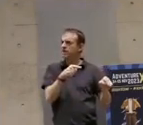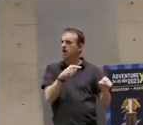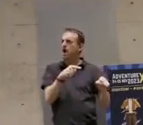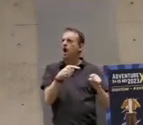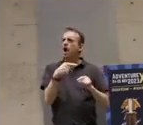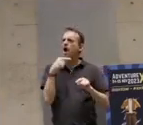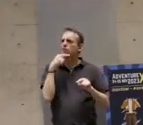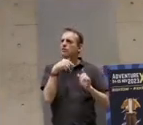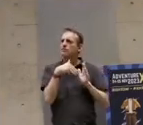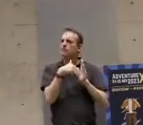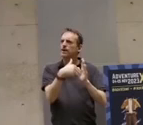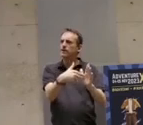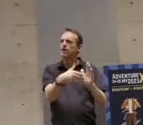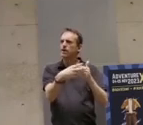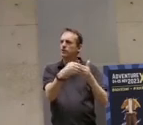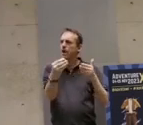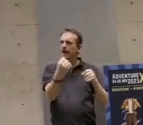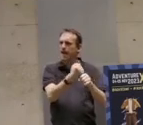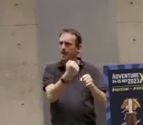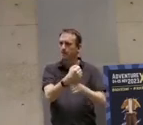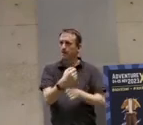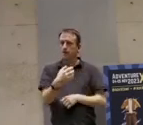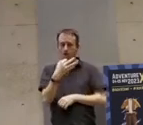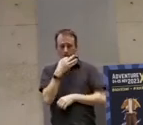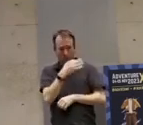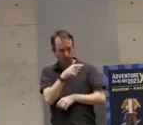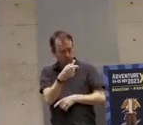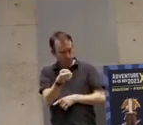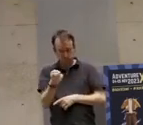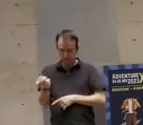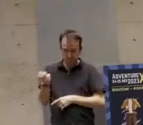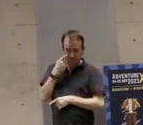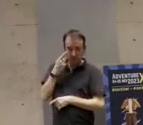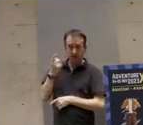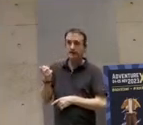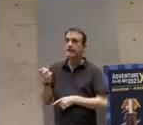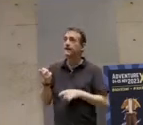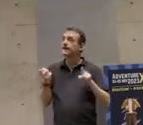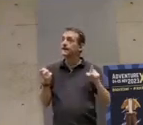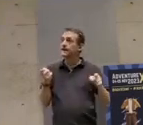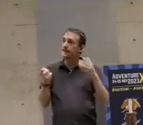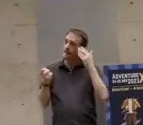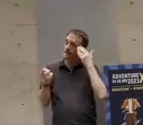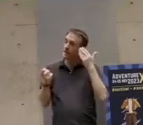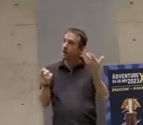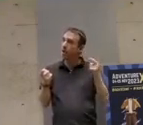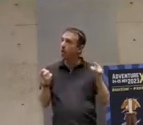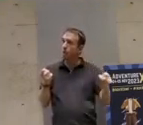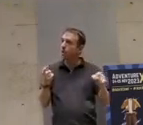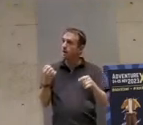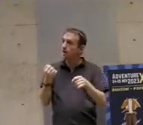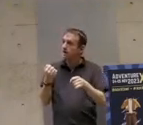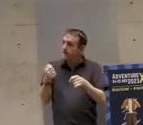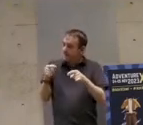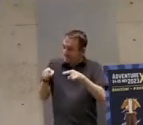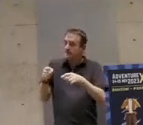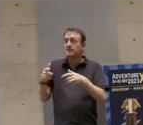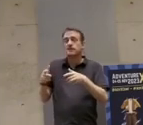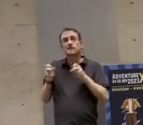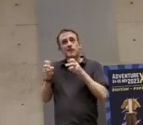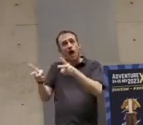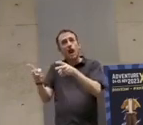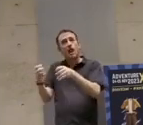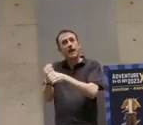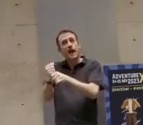discovered that I asked him to play this. He didn't even know that this type of game existed. And what he wrote